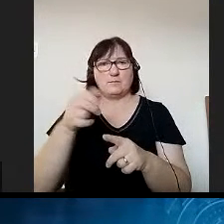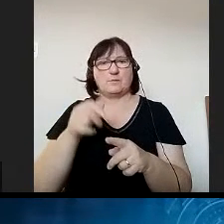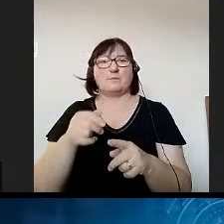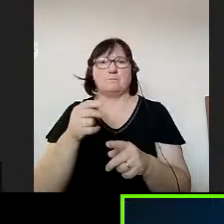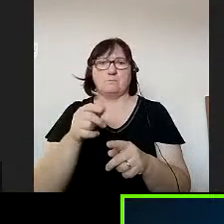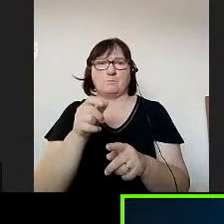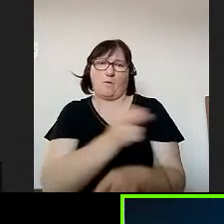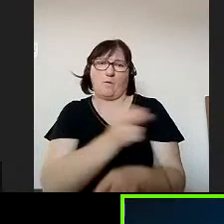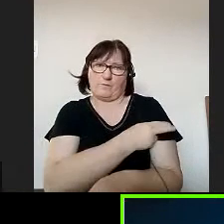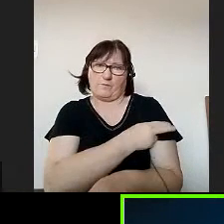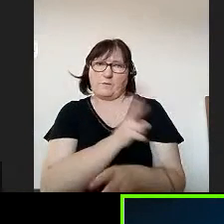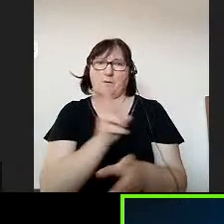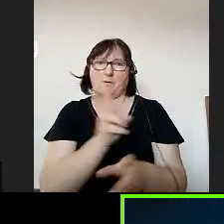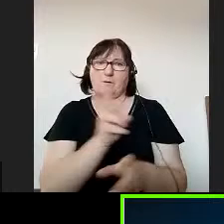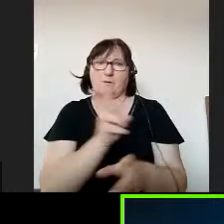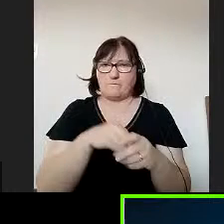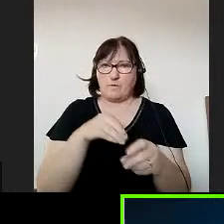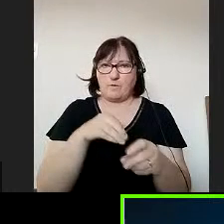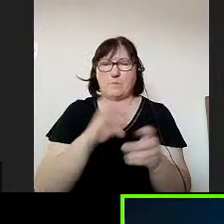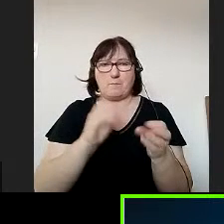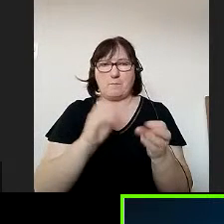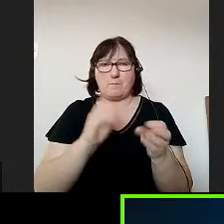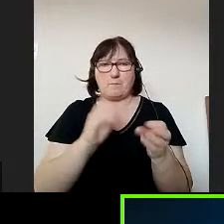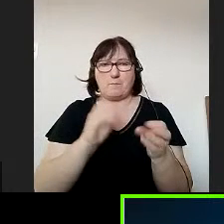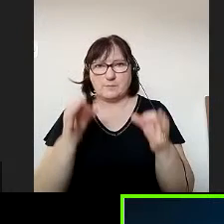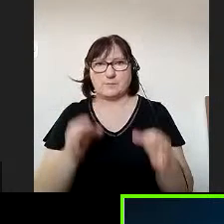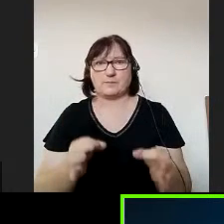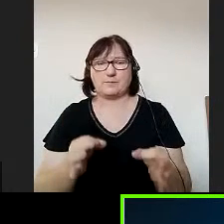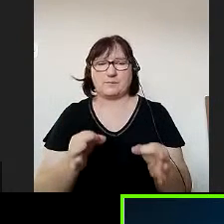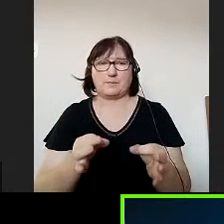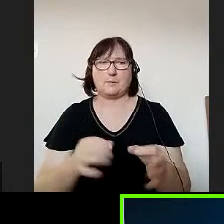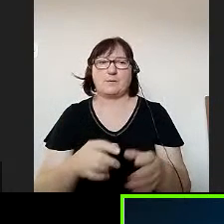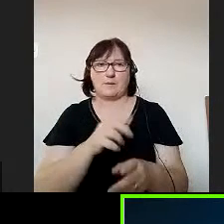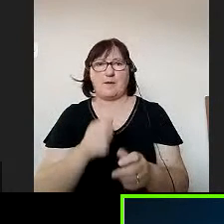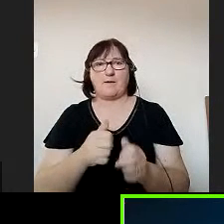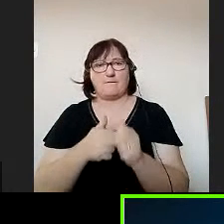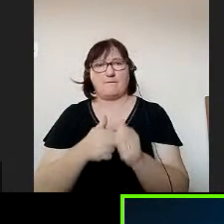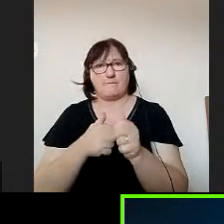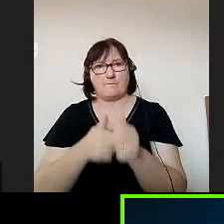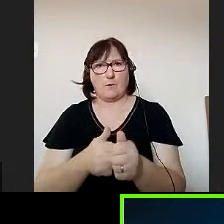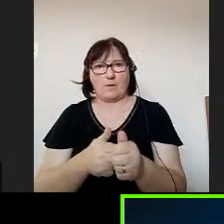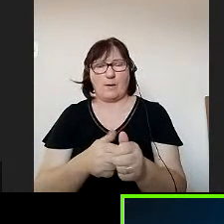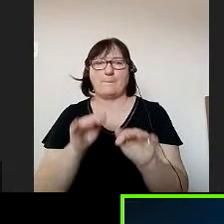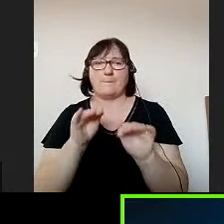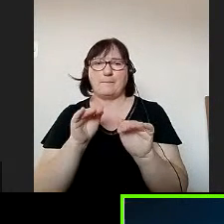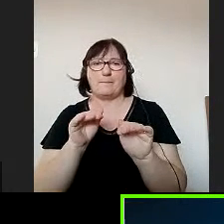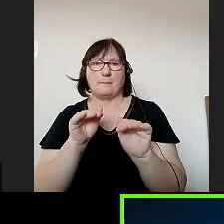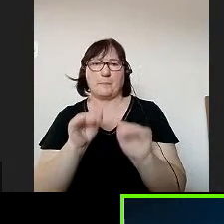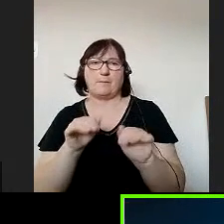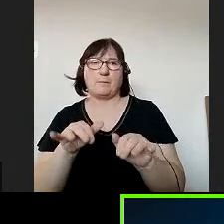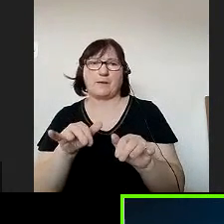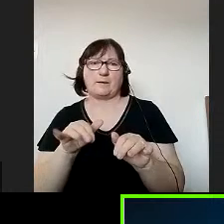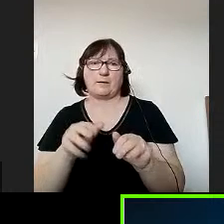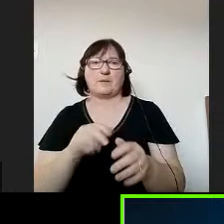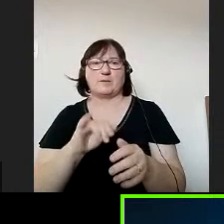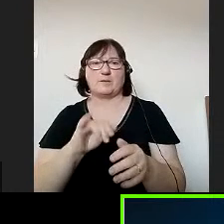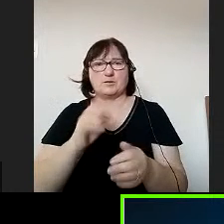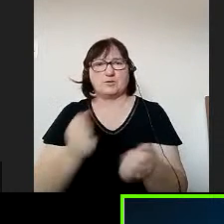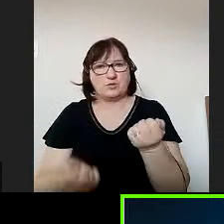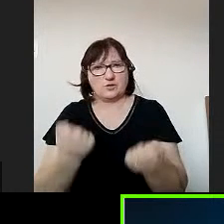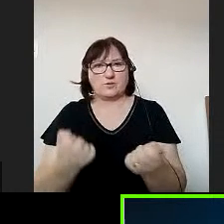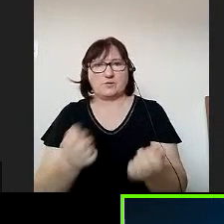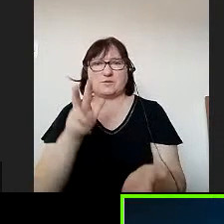actually follow the Public Administrative Justice Act, in short PAJA, where we would